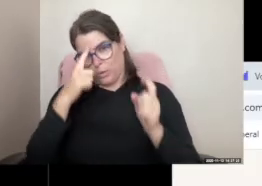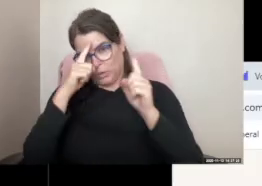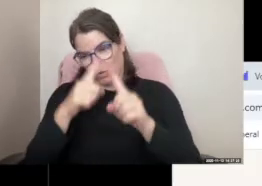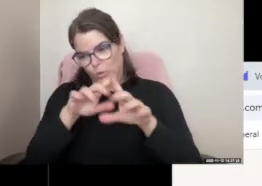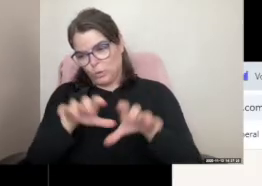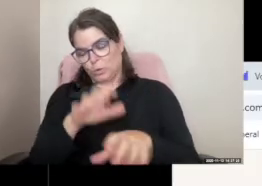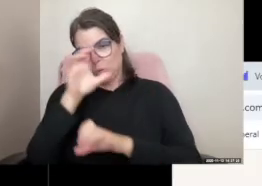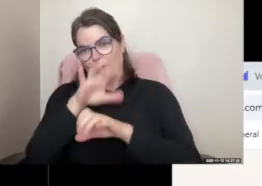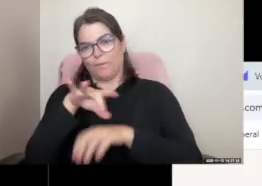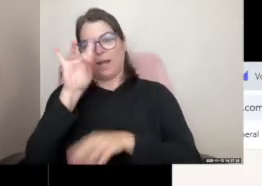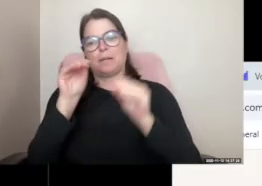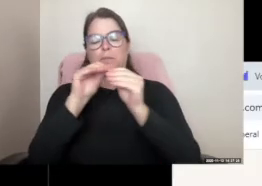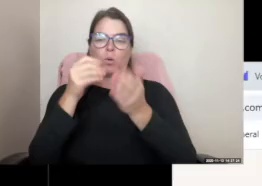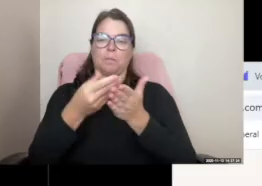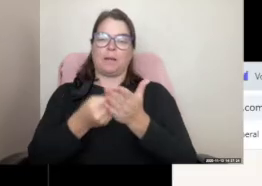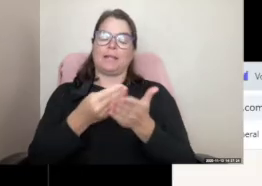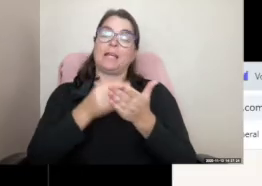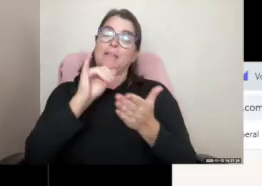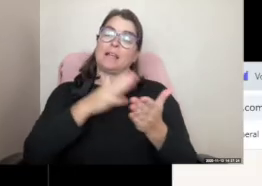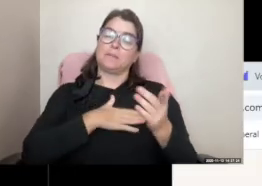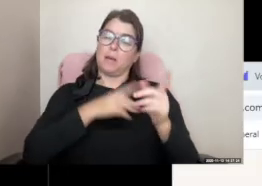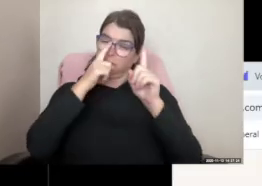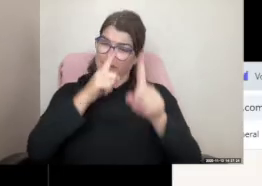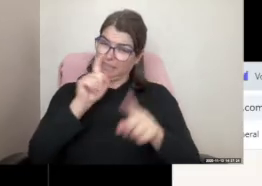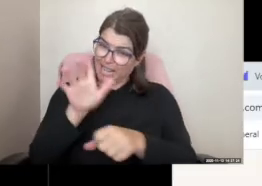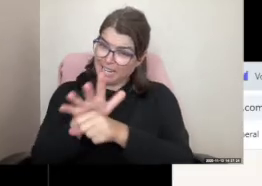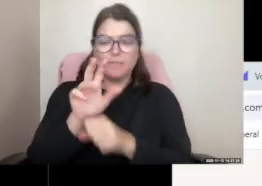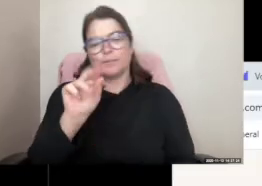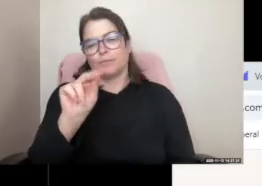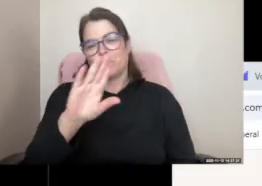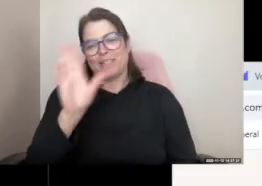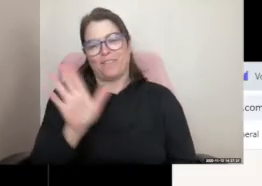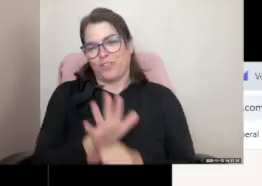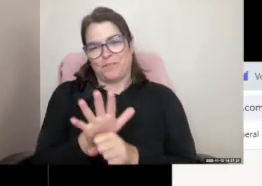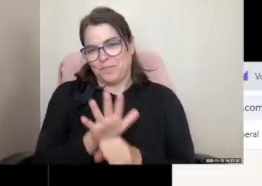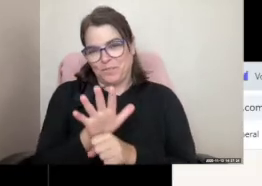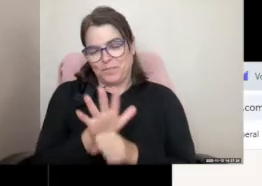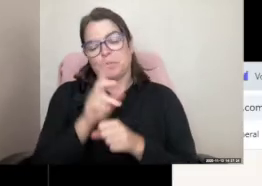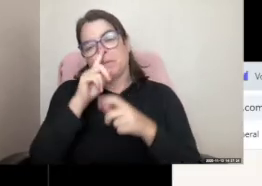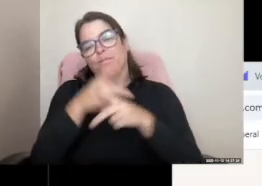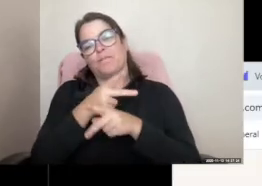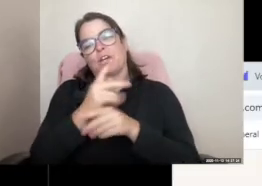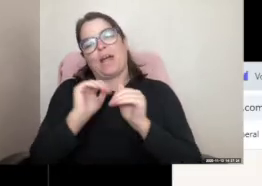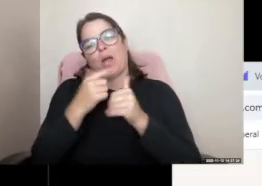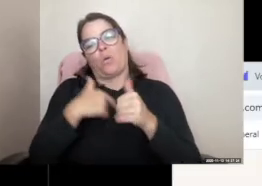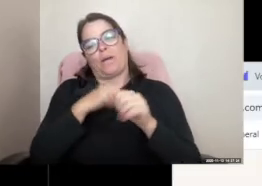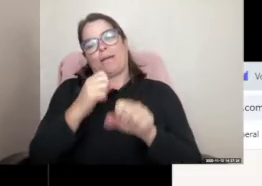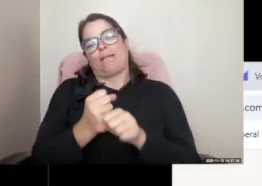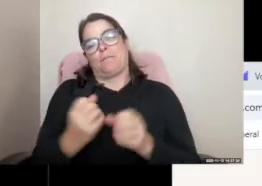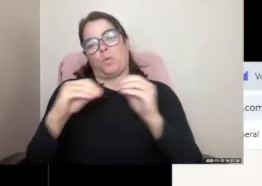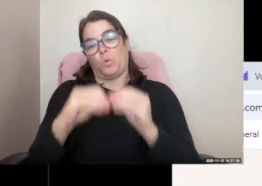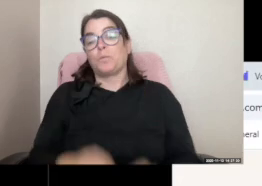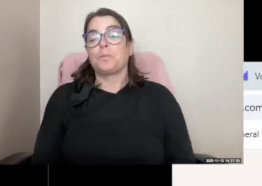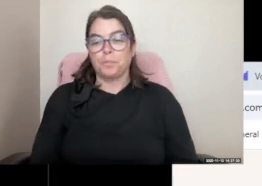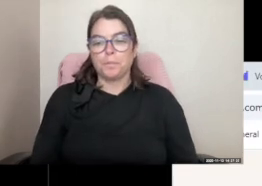interest remains in going electric. I think we can and must do this in the near term with sort of a carrots only strategy. We've got